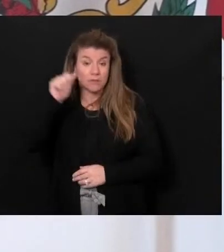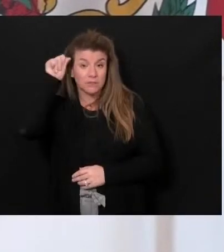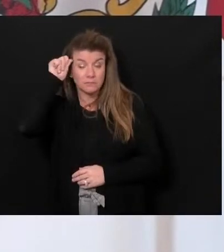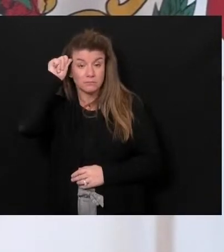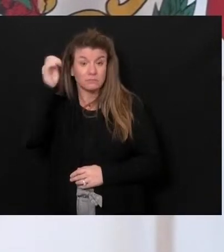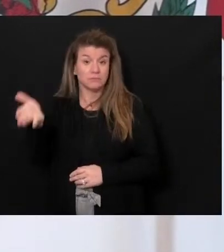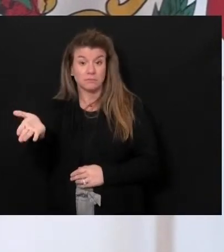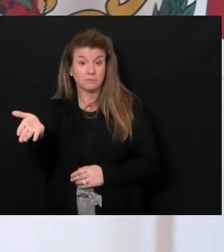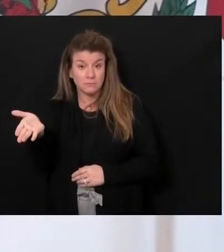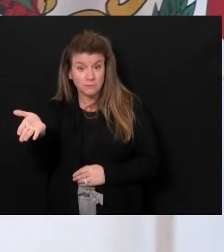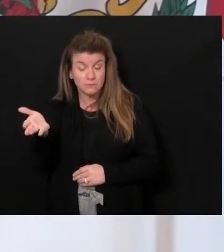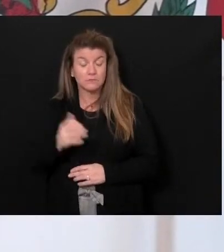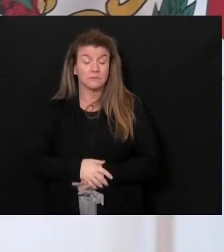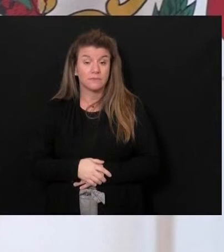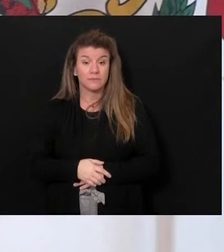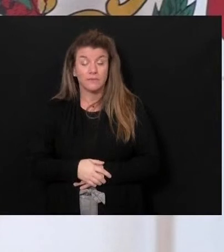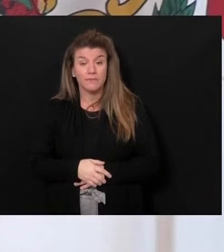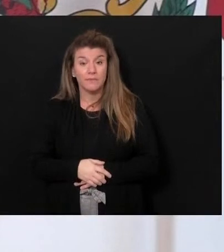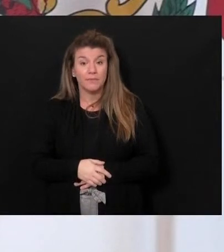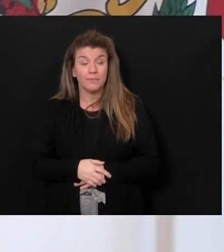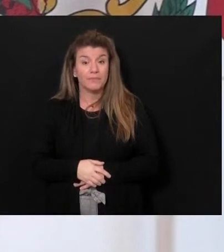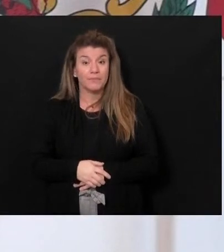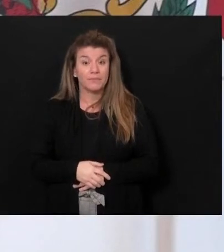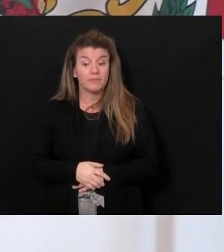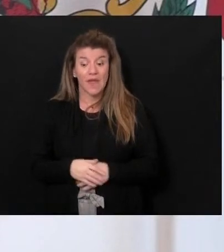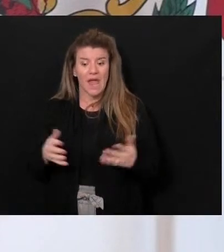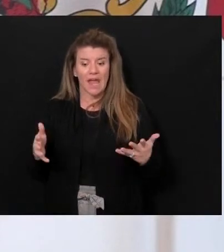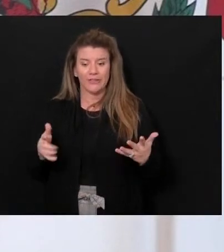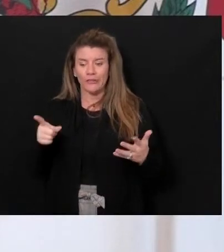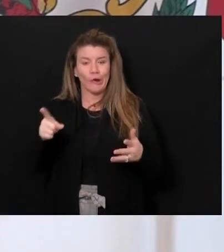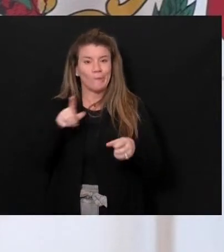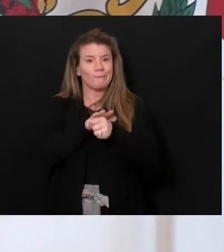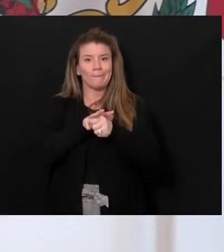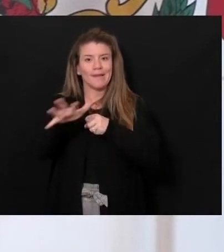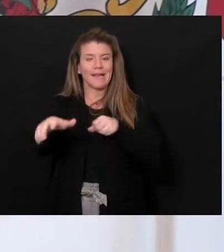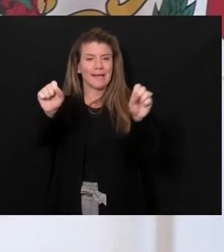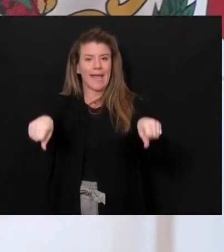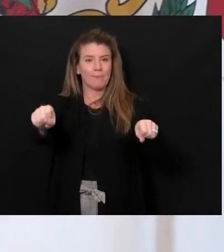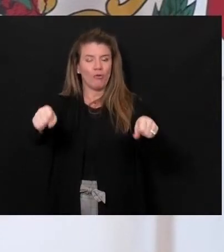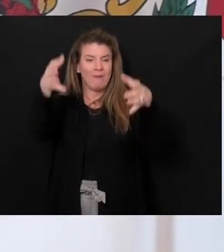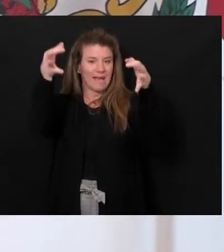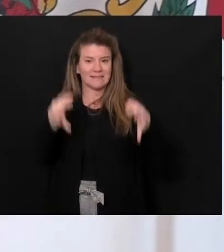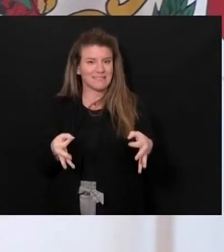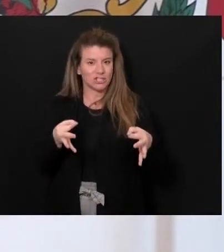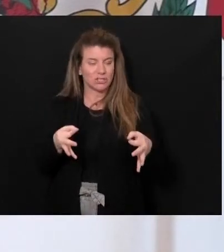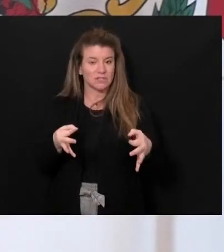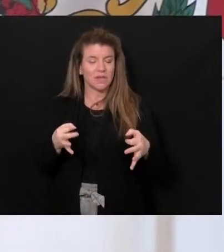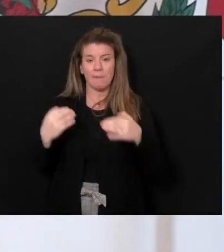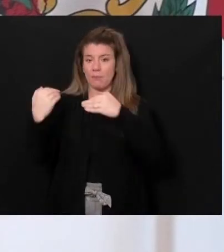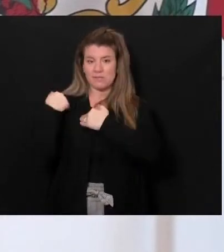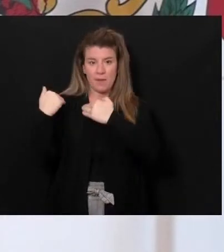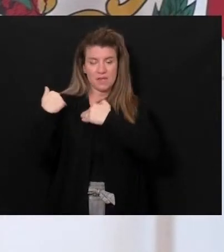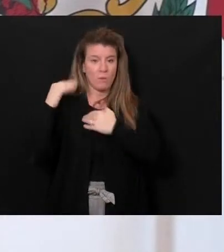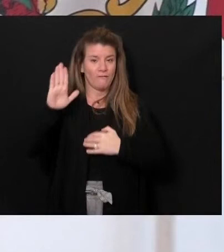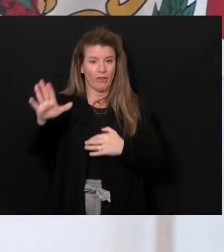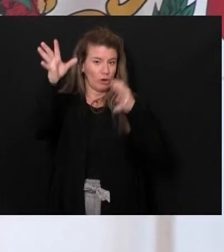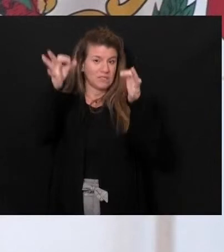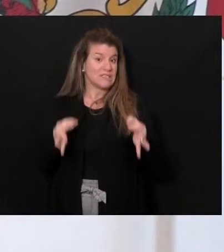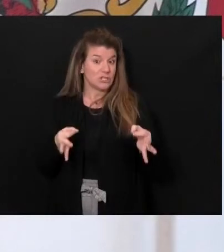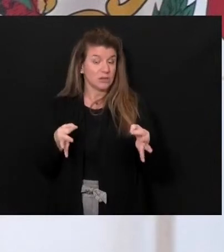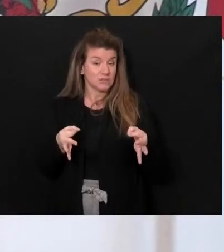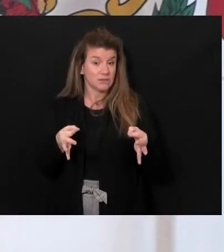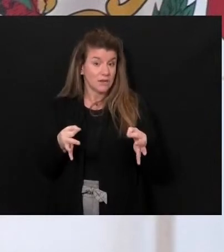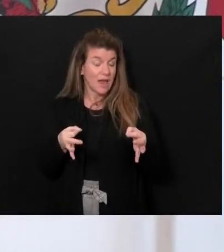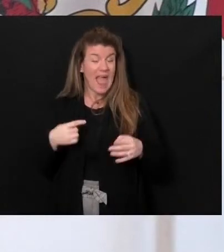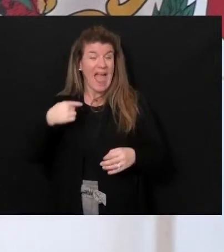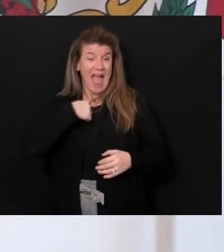I think, you know, they're plenty capable of making decisions and being responsible for their decisions.